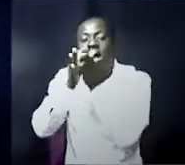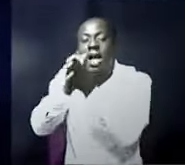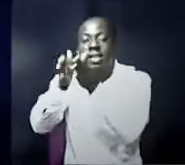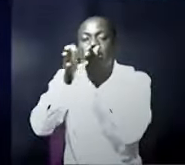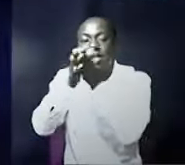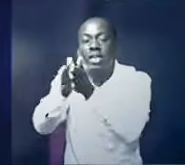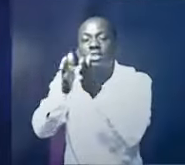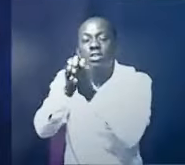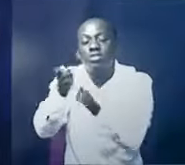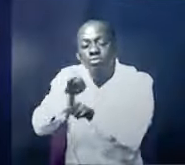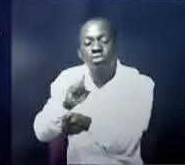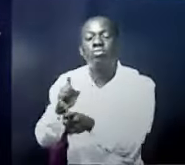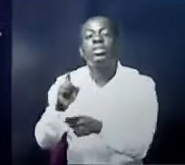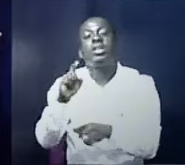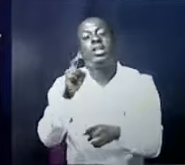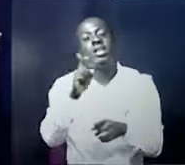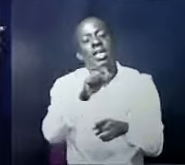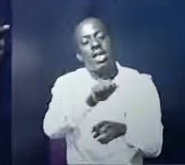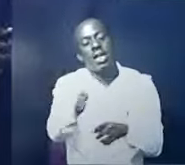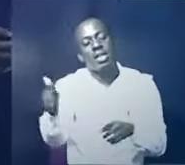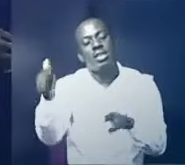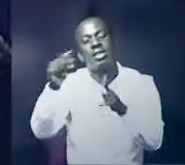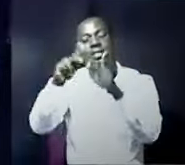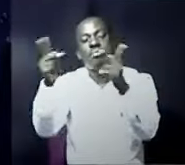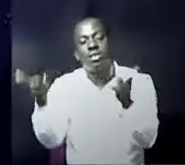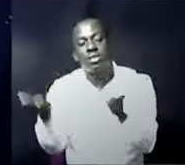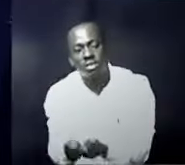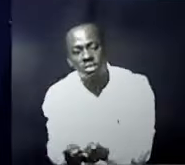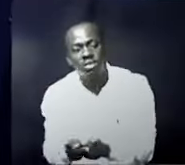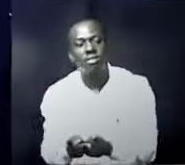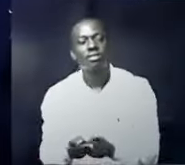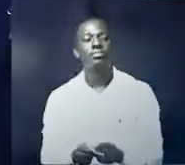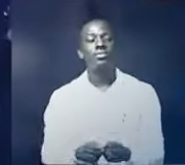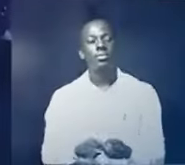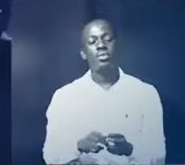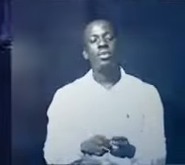Now, ecclesia is a borrowed term.